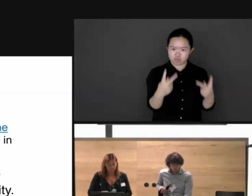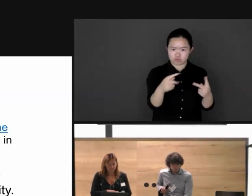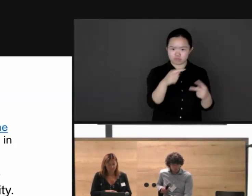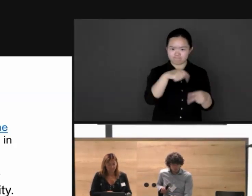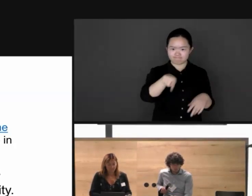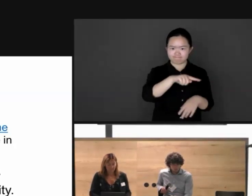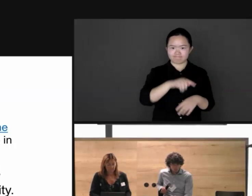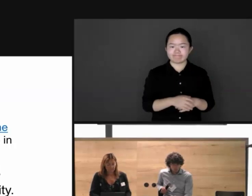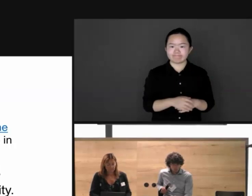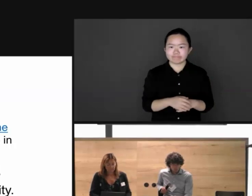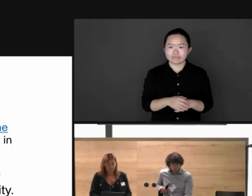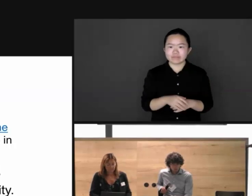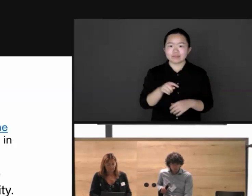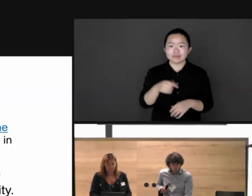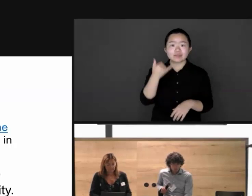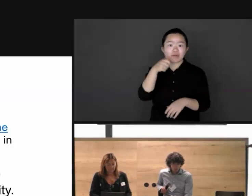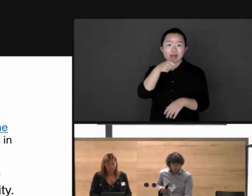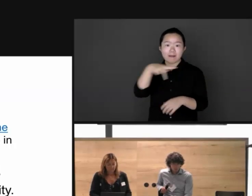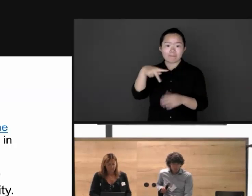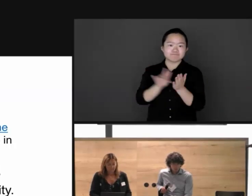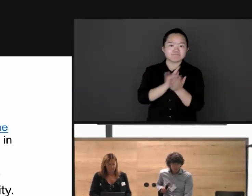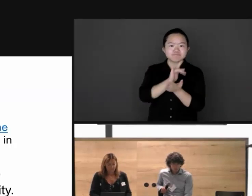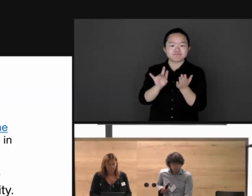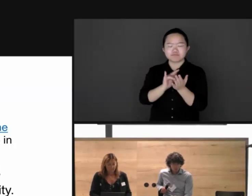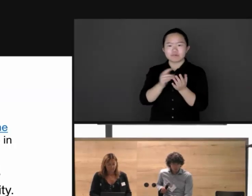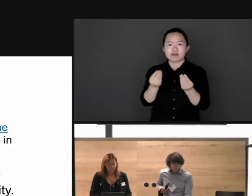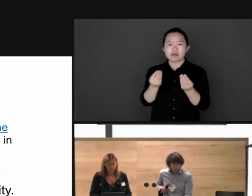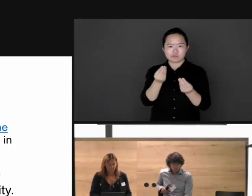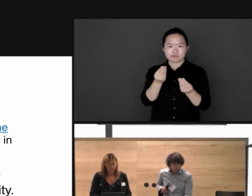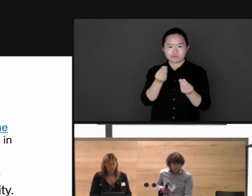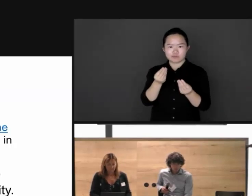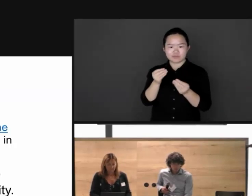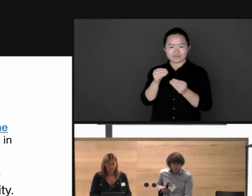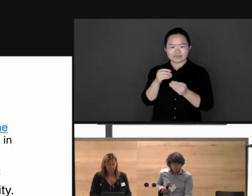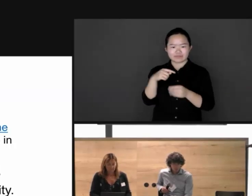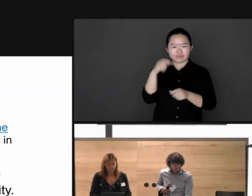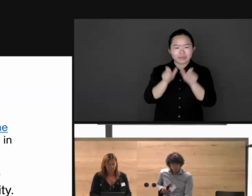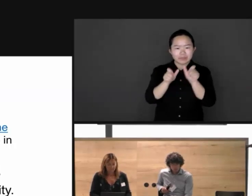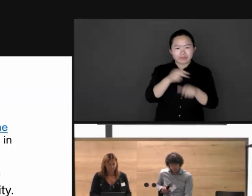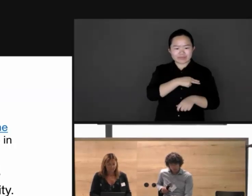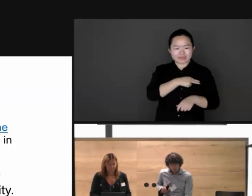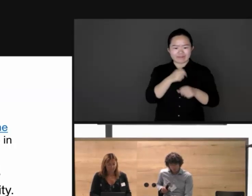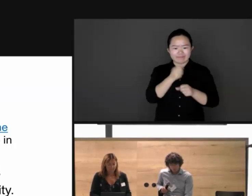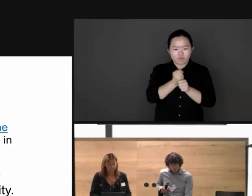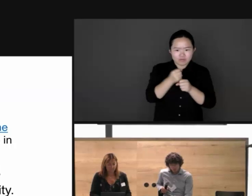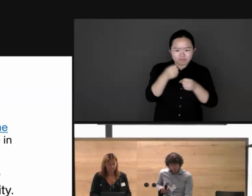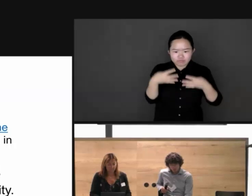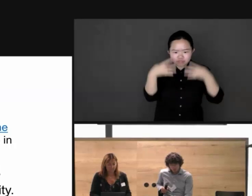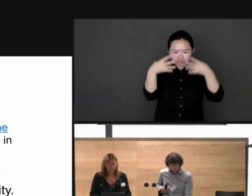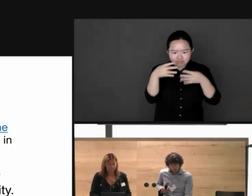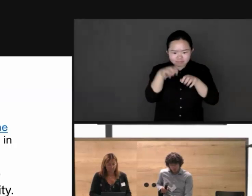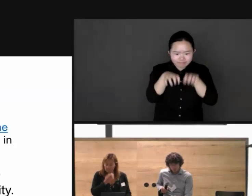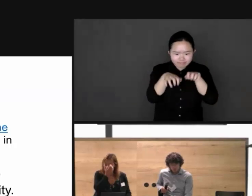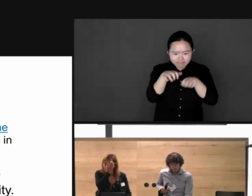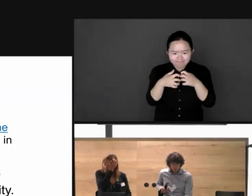constructive. Before testing, the authority notifies them about the monitoring exercise, and after reviewing the